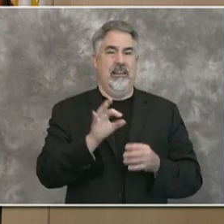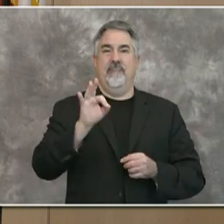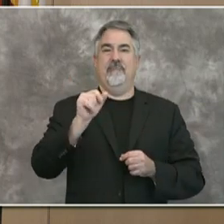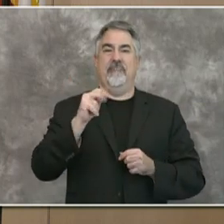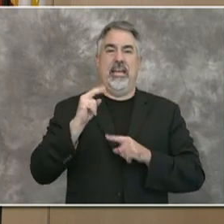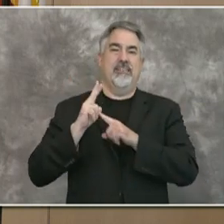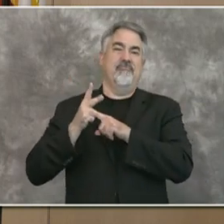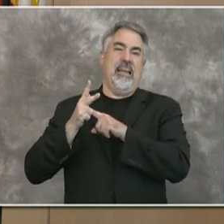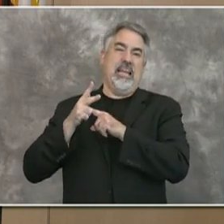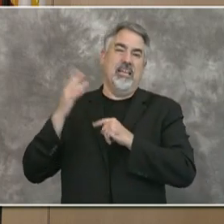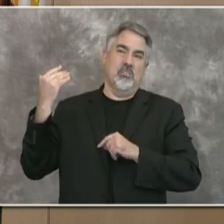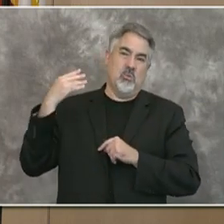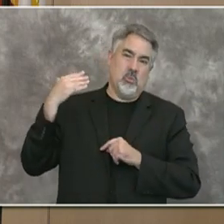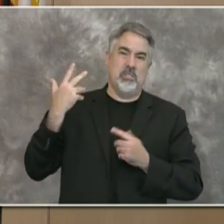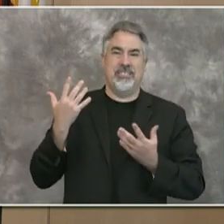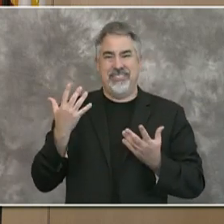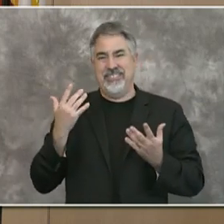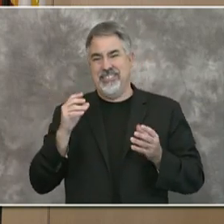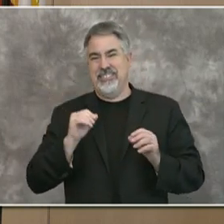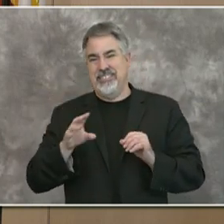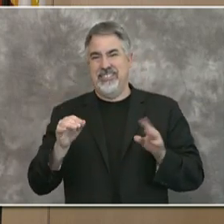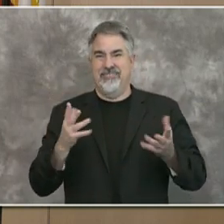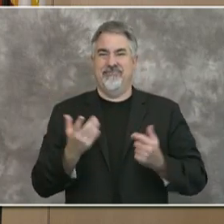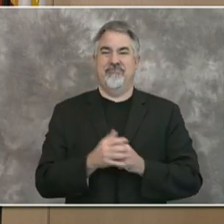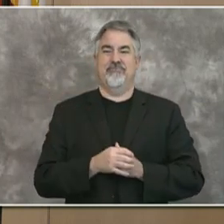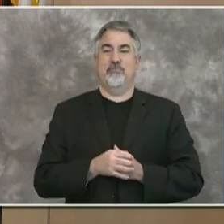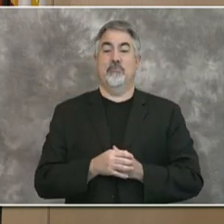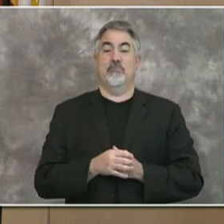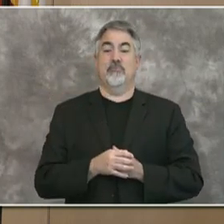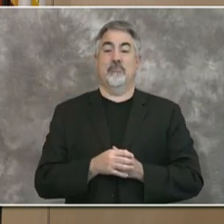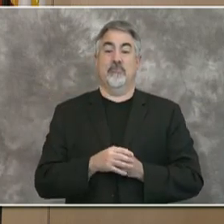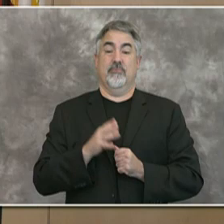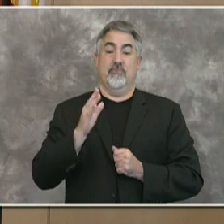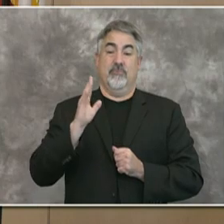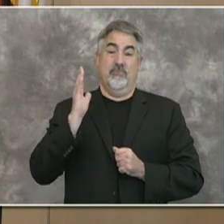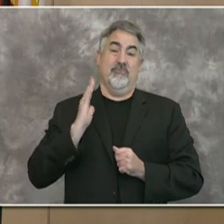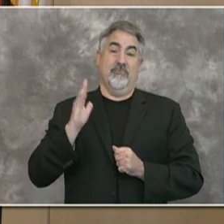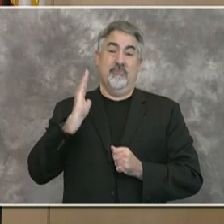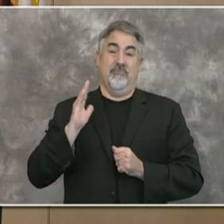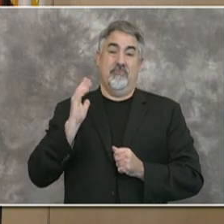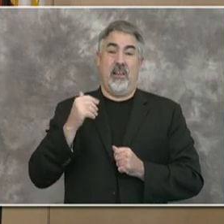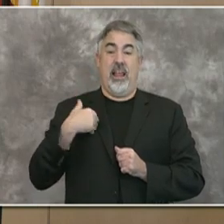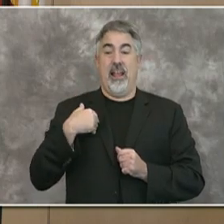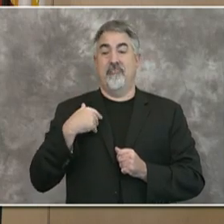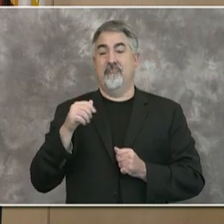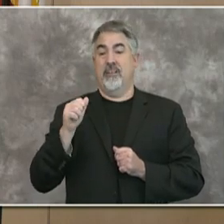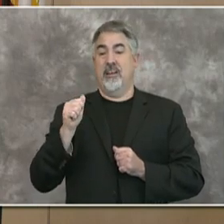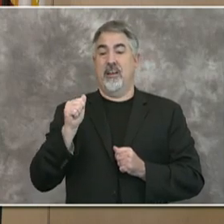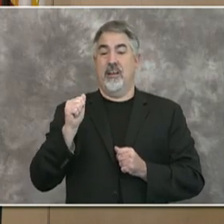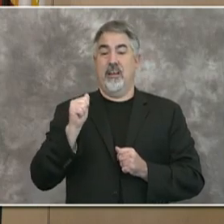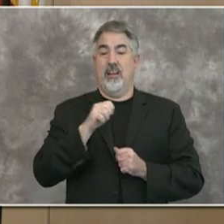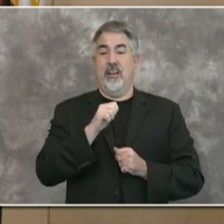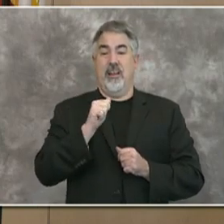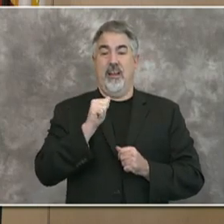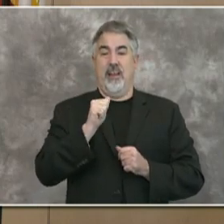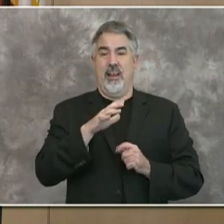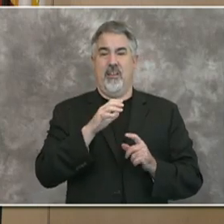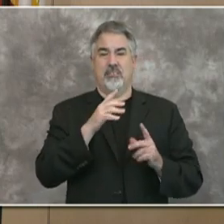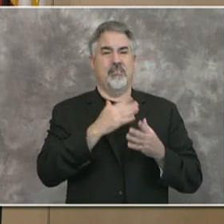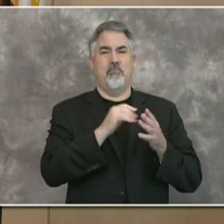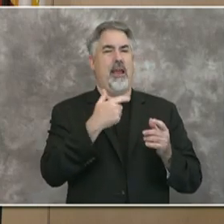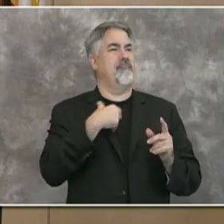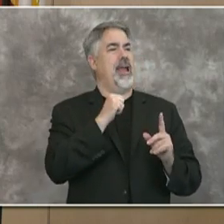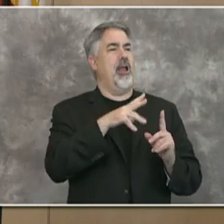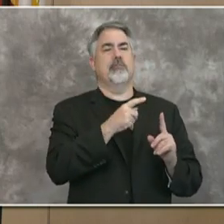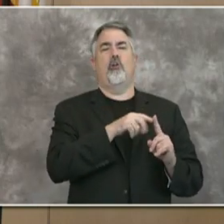conditioner, but previously we've also found that people with air conditioners also were going to the cool zones. So we would recommend that those people with